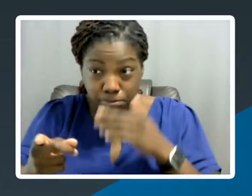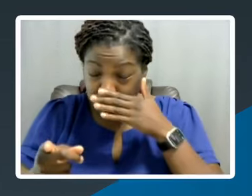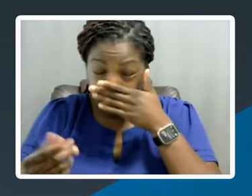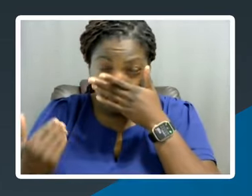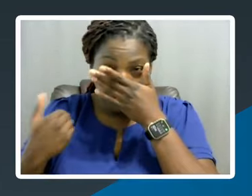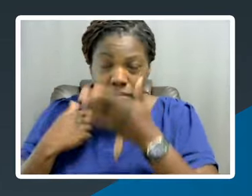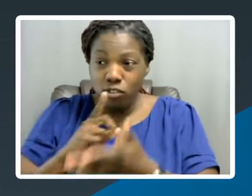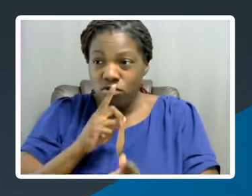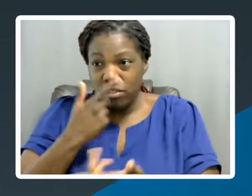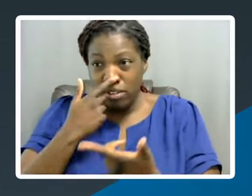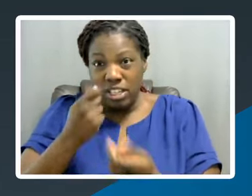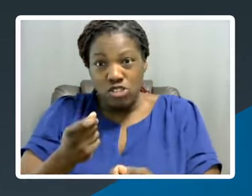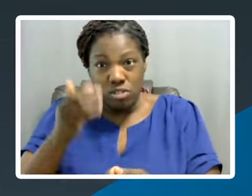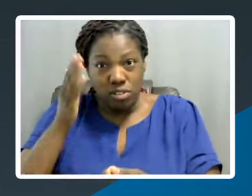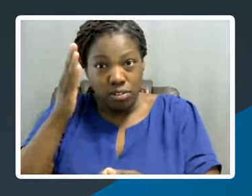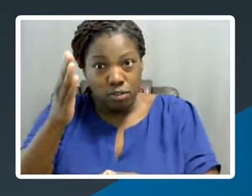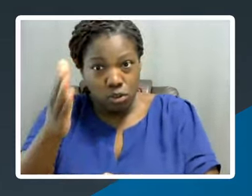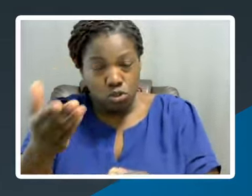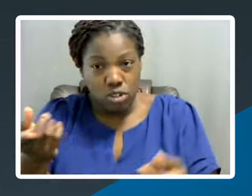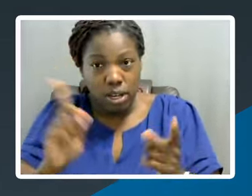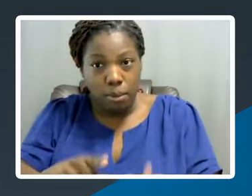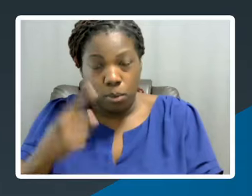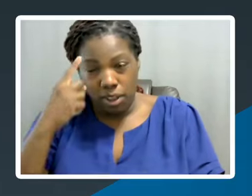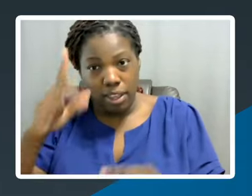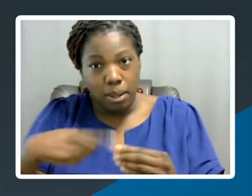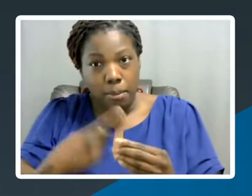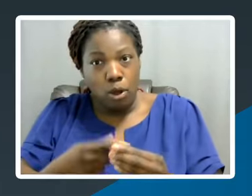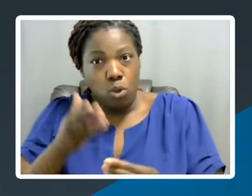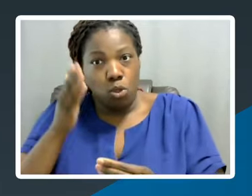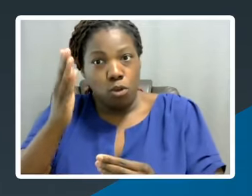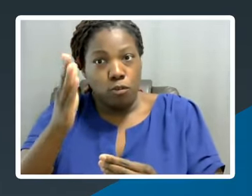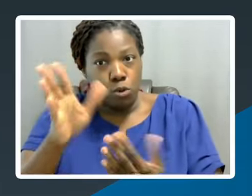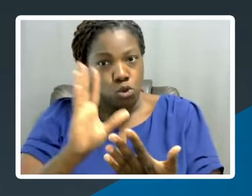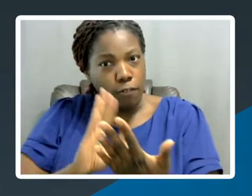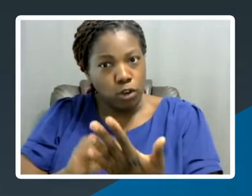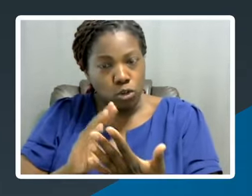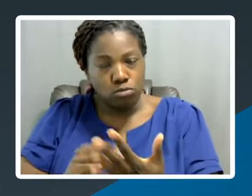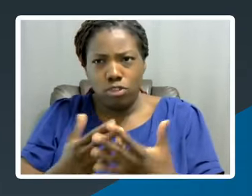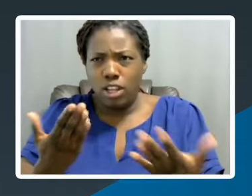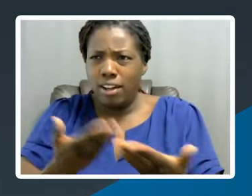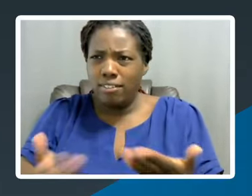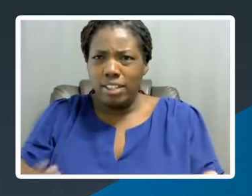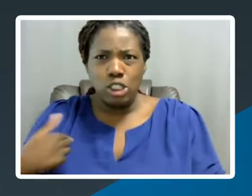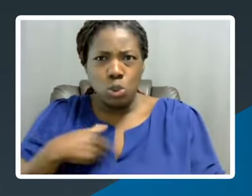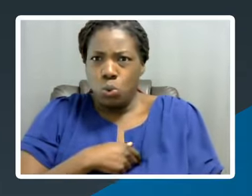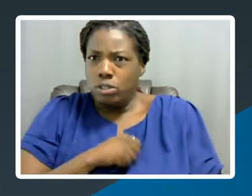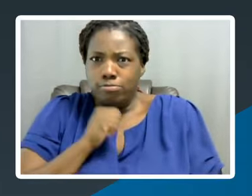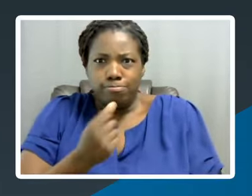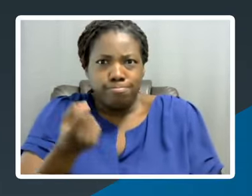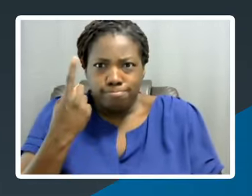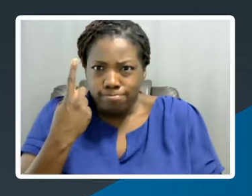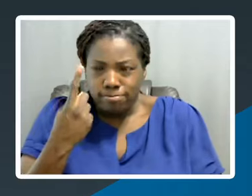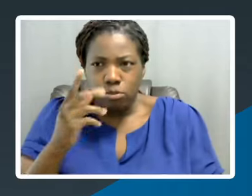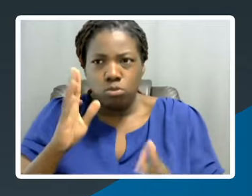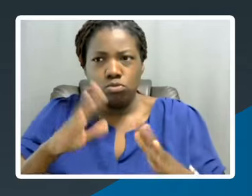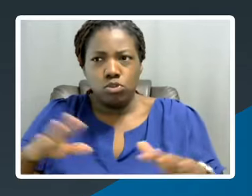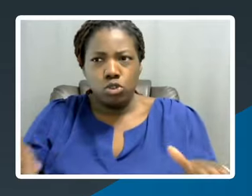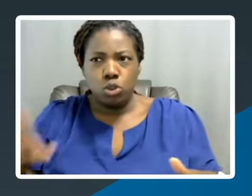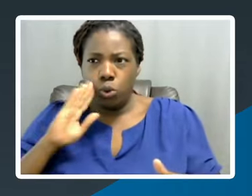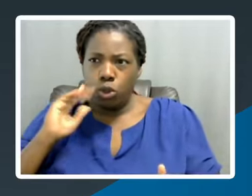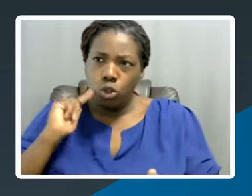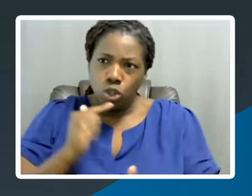interesting future coming when we think about the future of learning. There's a lot that we don't know about when kids are going to graduate. But one of the